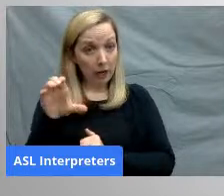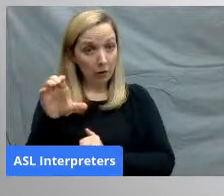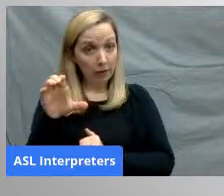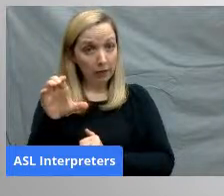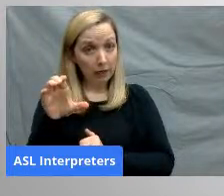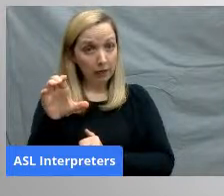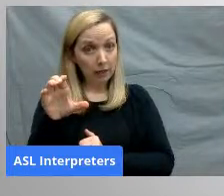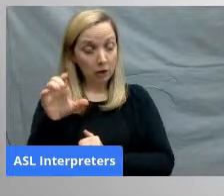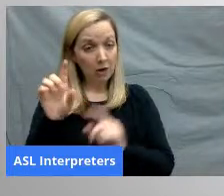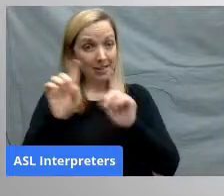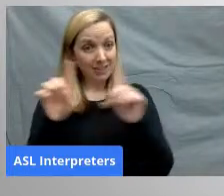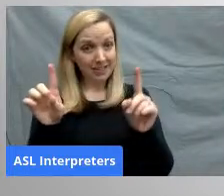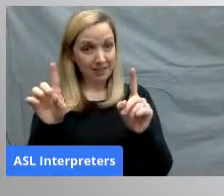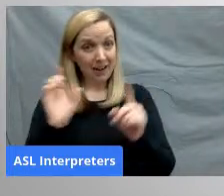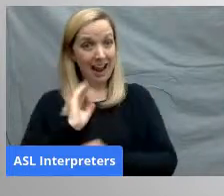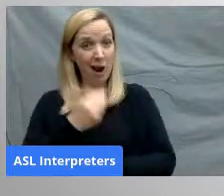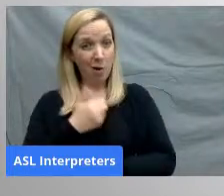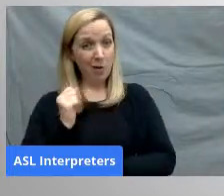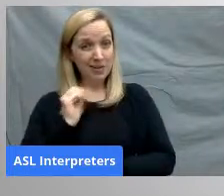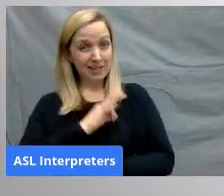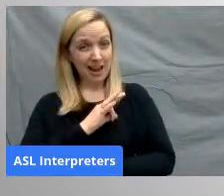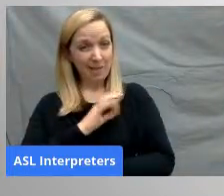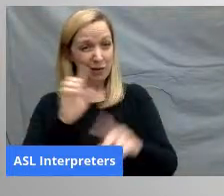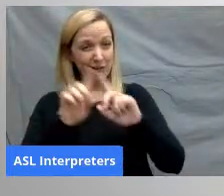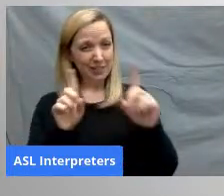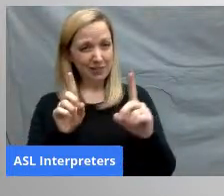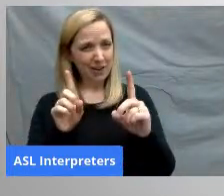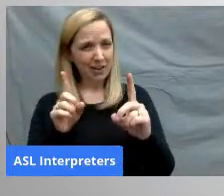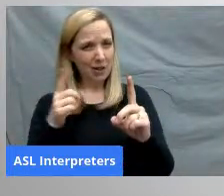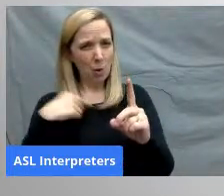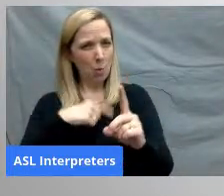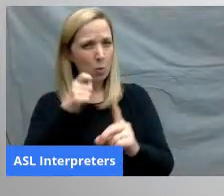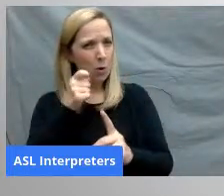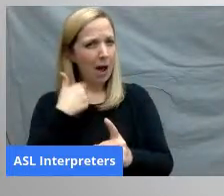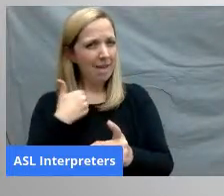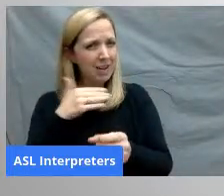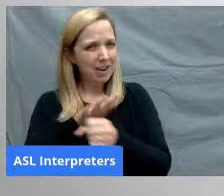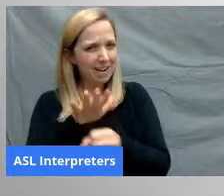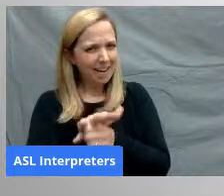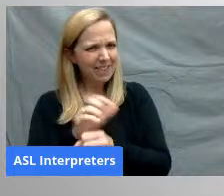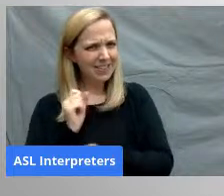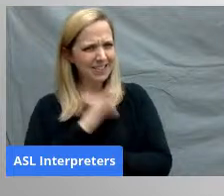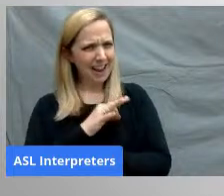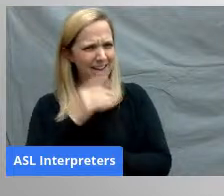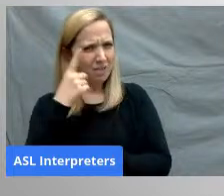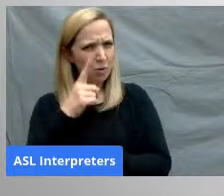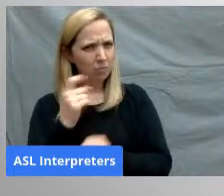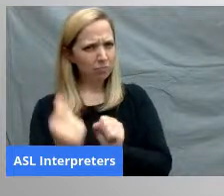staff, that we don't have enough staff for this to happen.